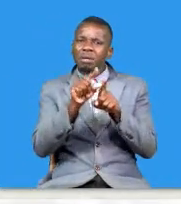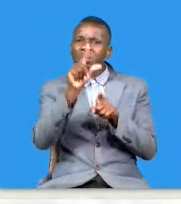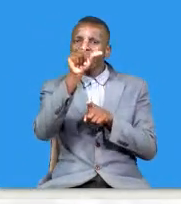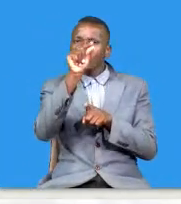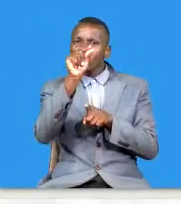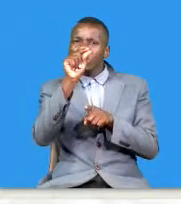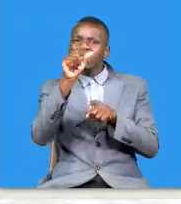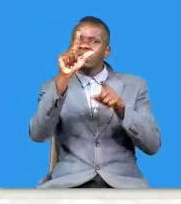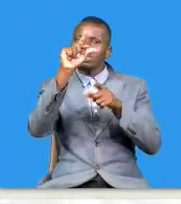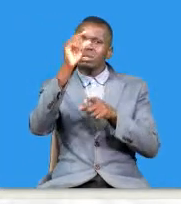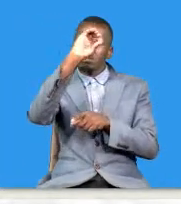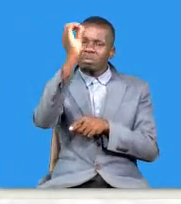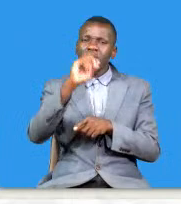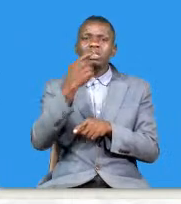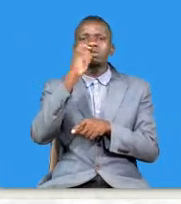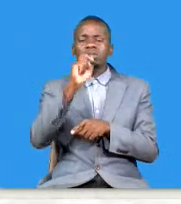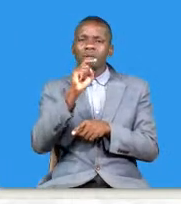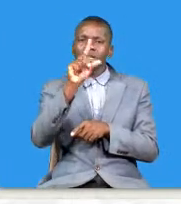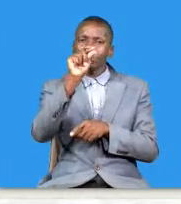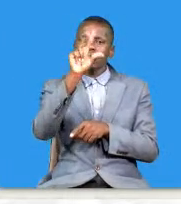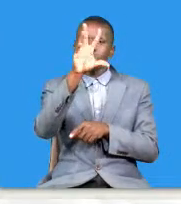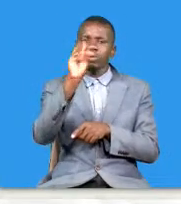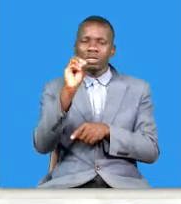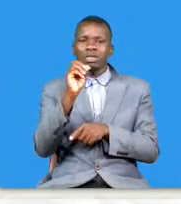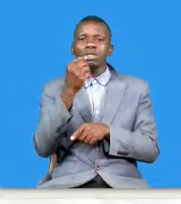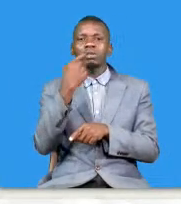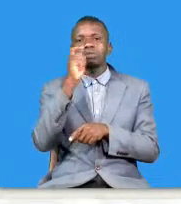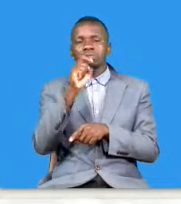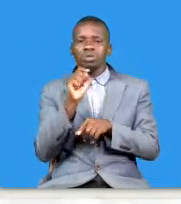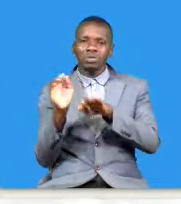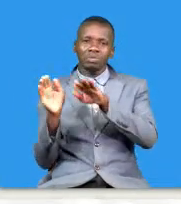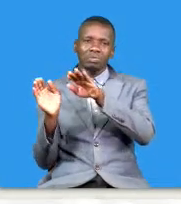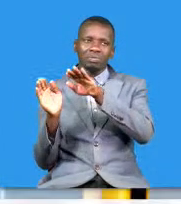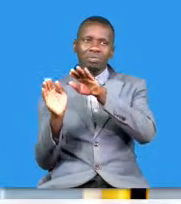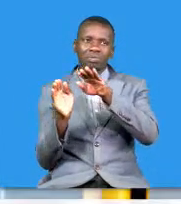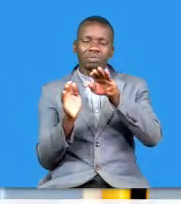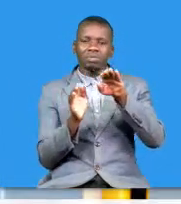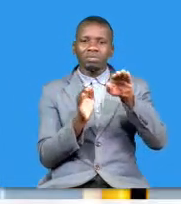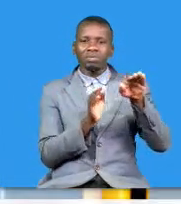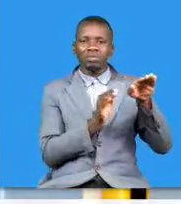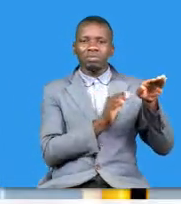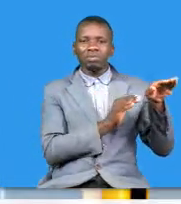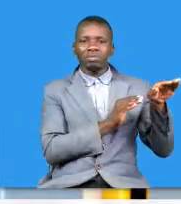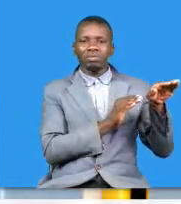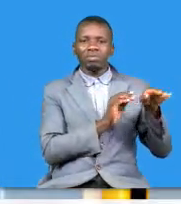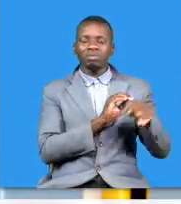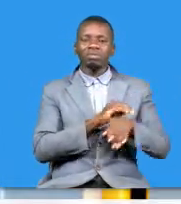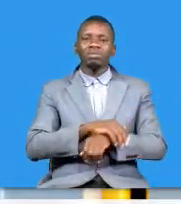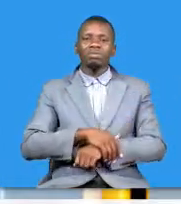Meboch Timbiti reporting for Hope News in Lusaka.